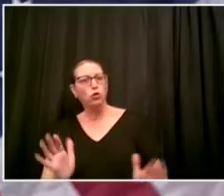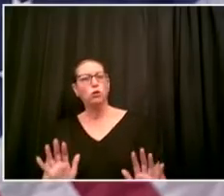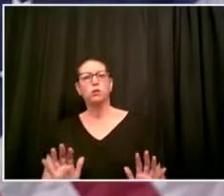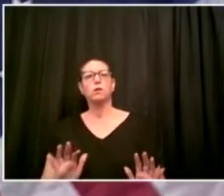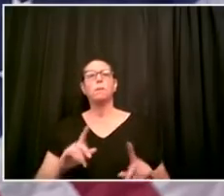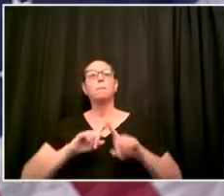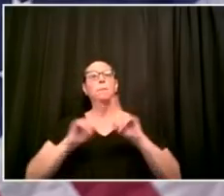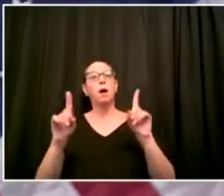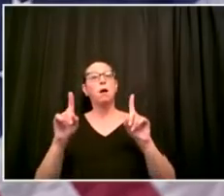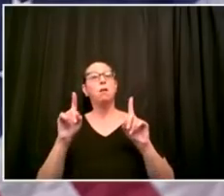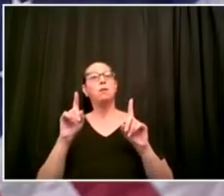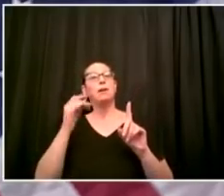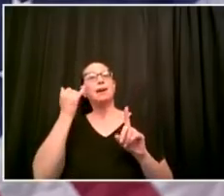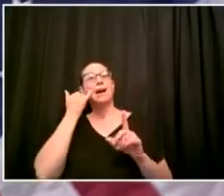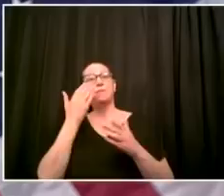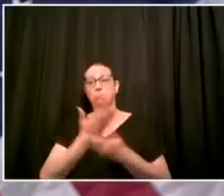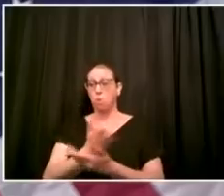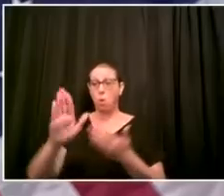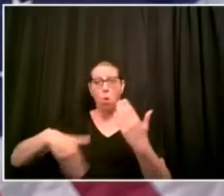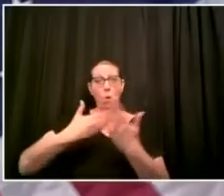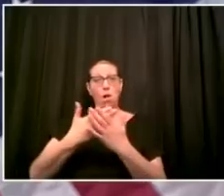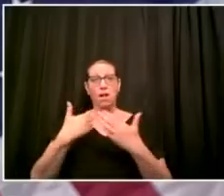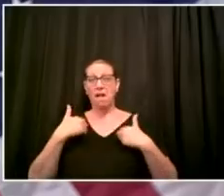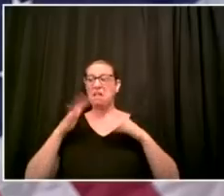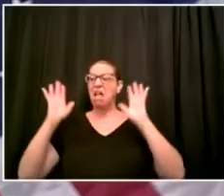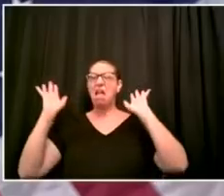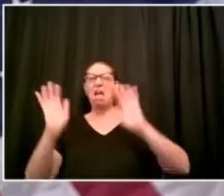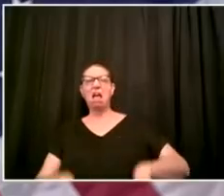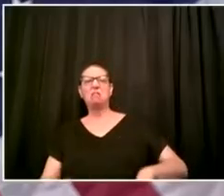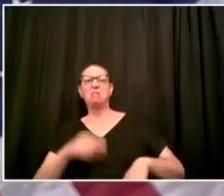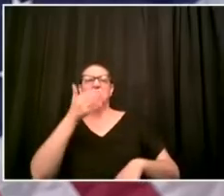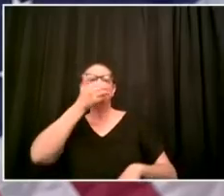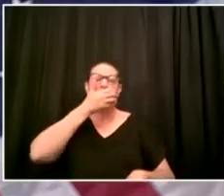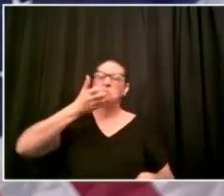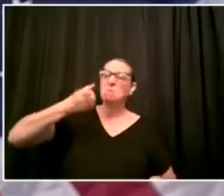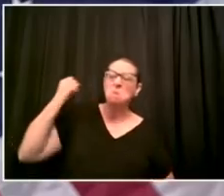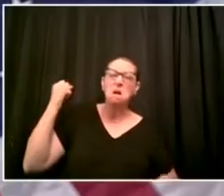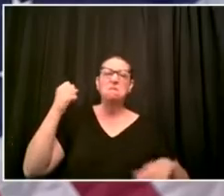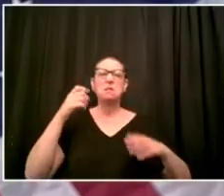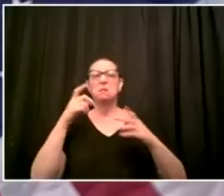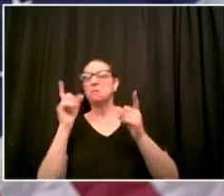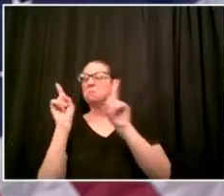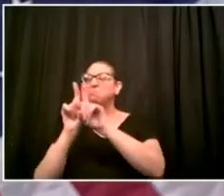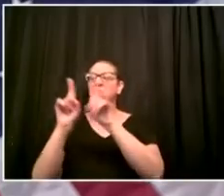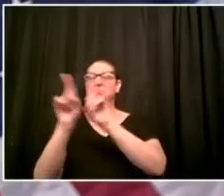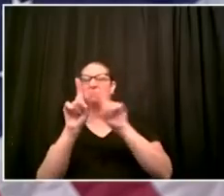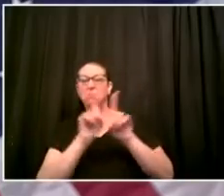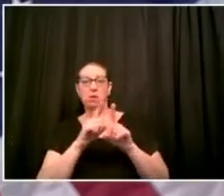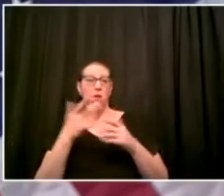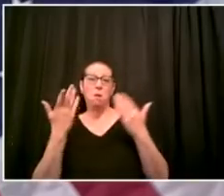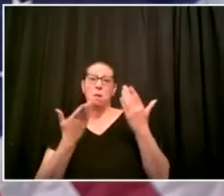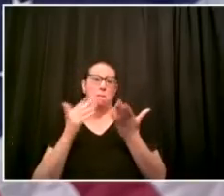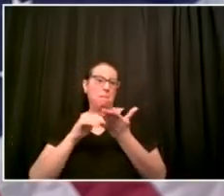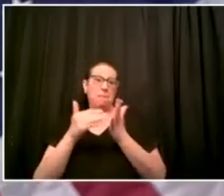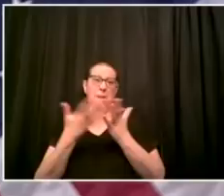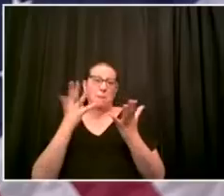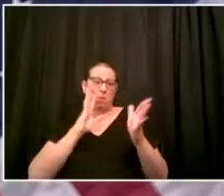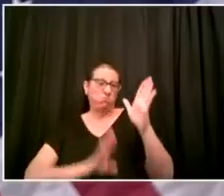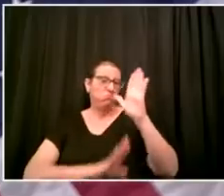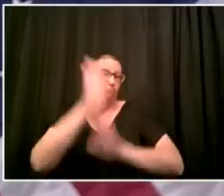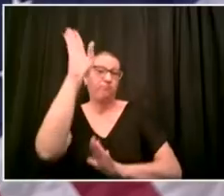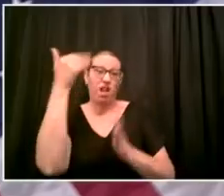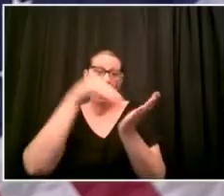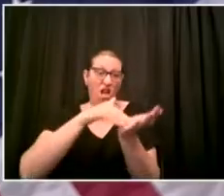and stop being vigilant, then unfortunately the numbers go right back in the wrong direction. So we got to stay tight. On the question of the future of the city, I